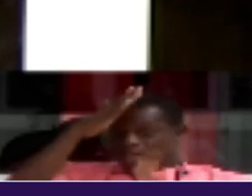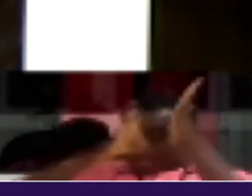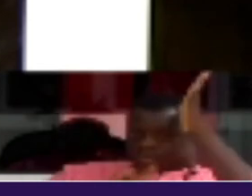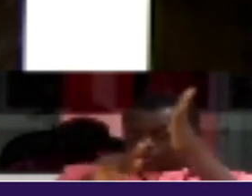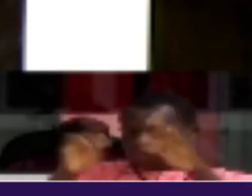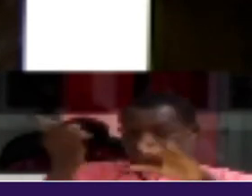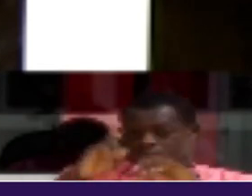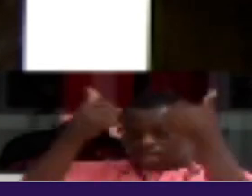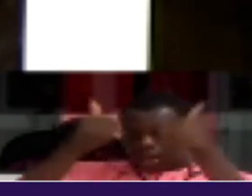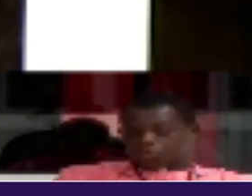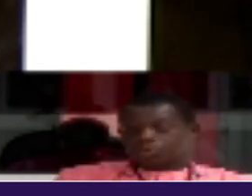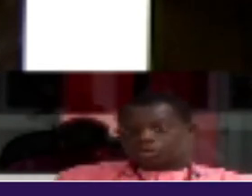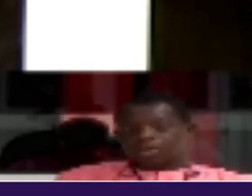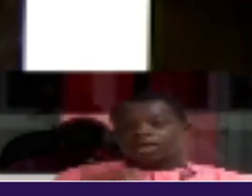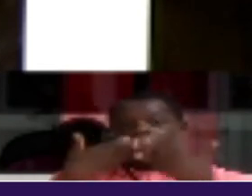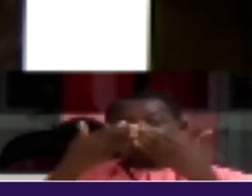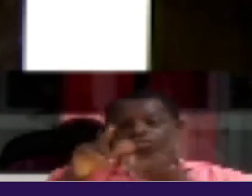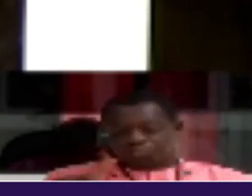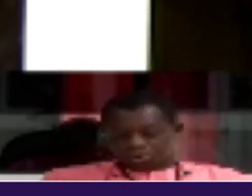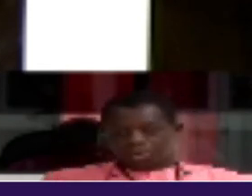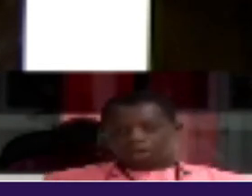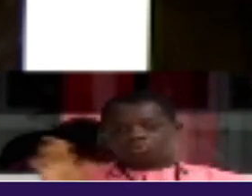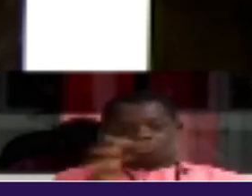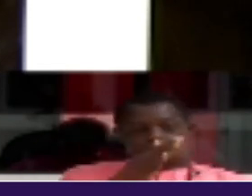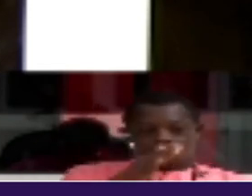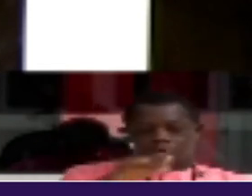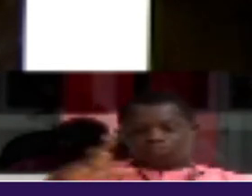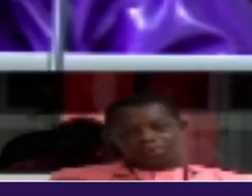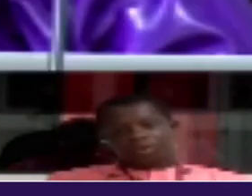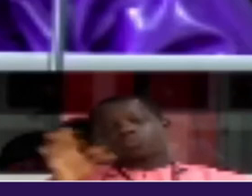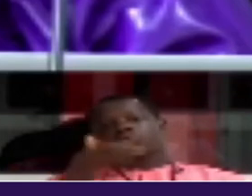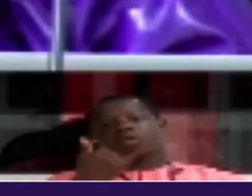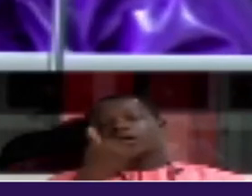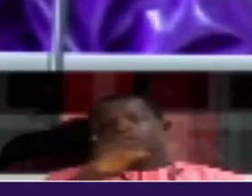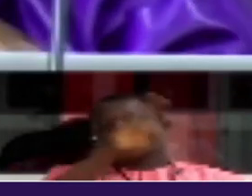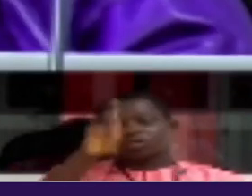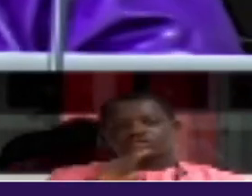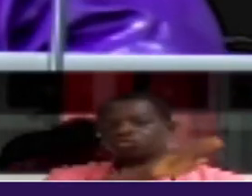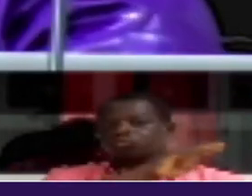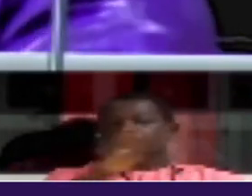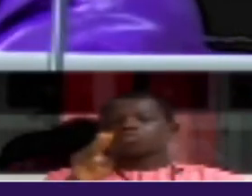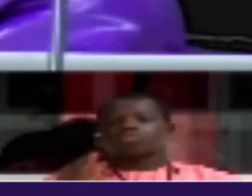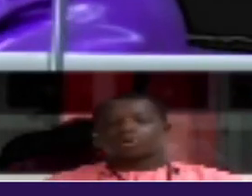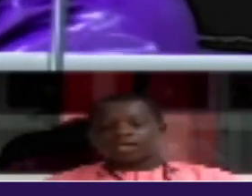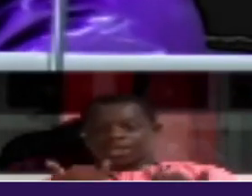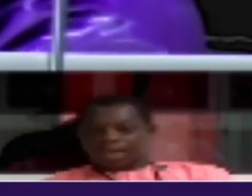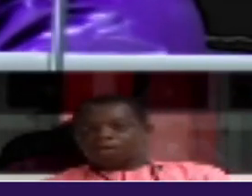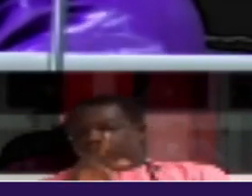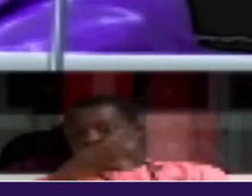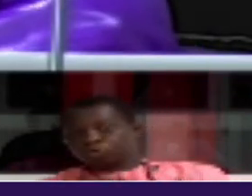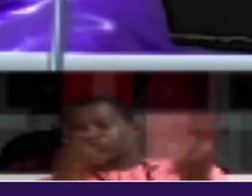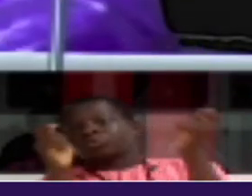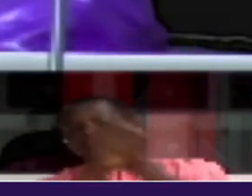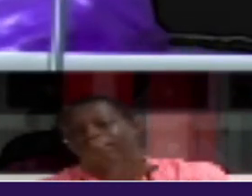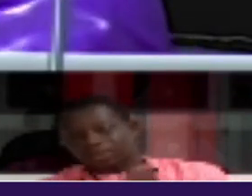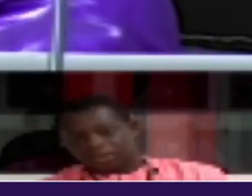what happens. They tell you prepare, you go. You prepare and go. You don't ask questions. Now you want to change.